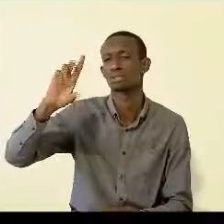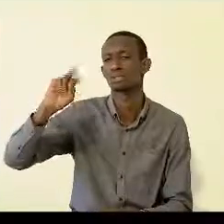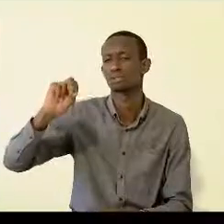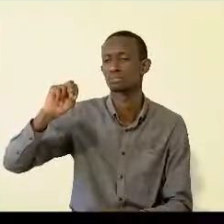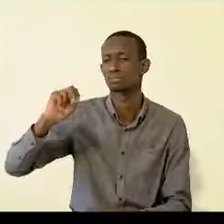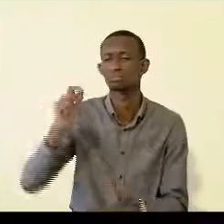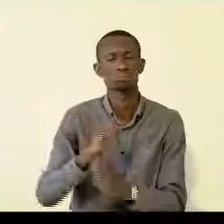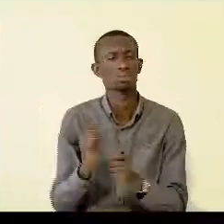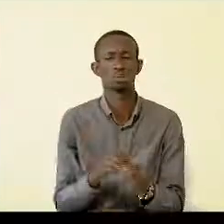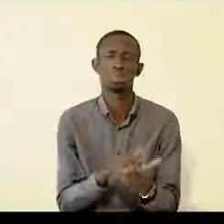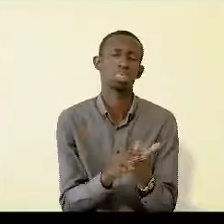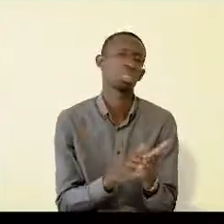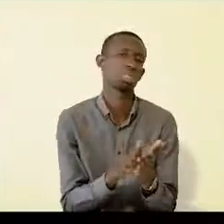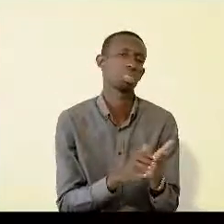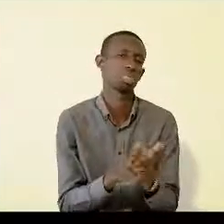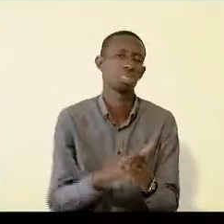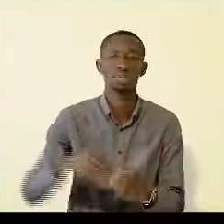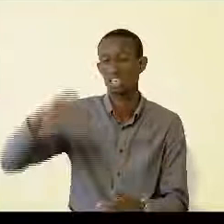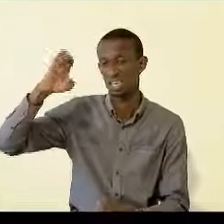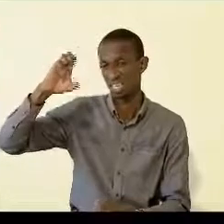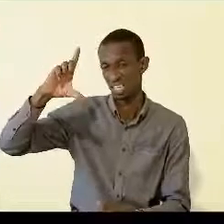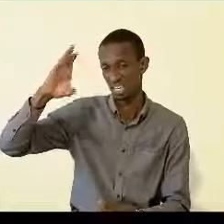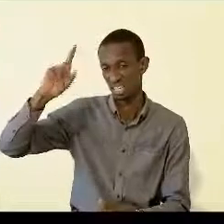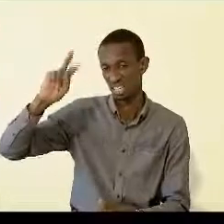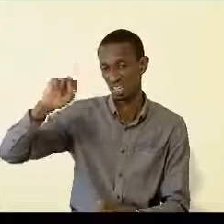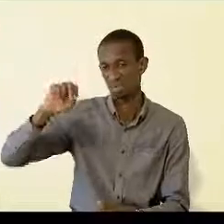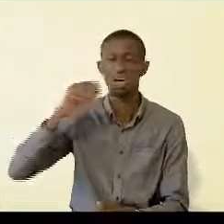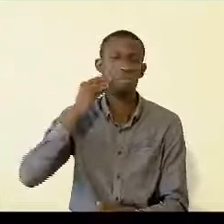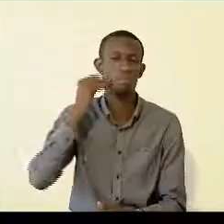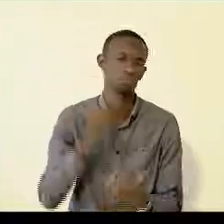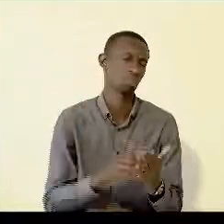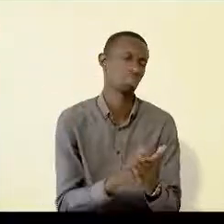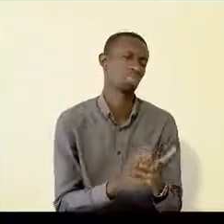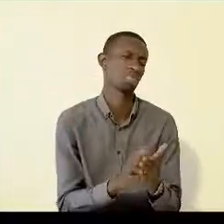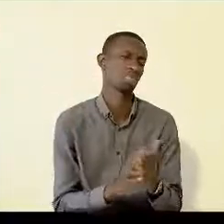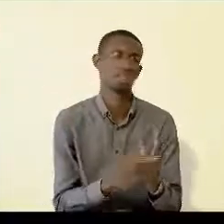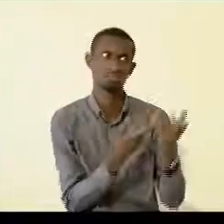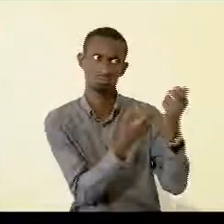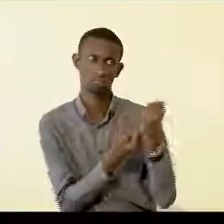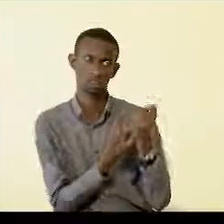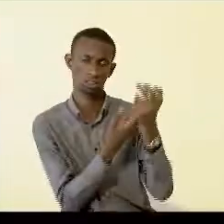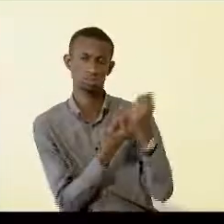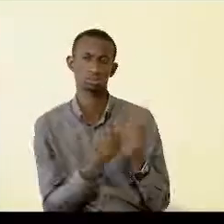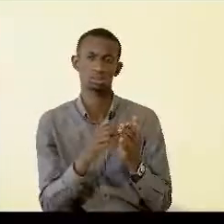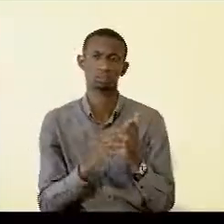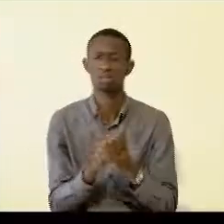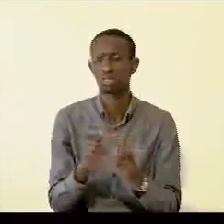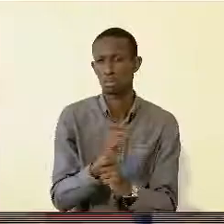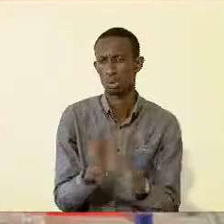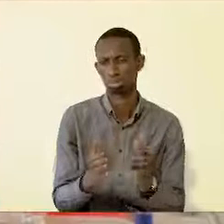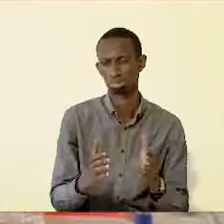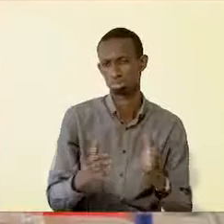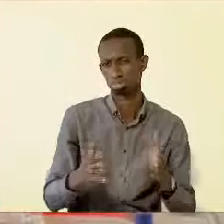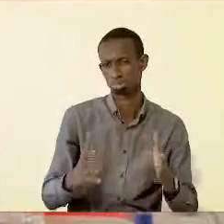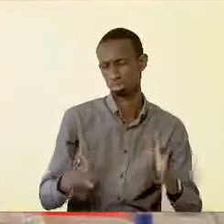electrons experience a weaker attraction and go farther from the nucleus, making the size larger